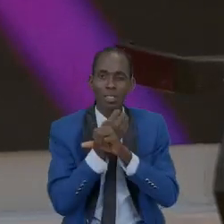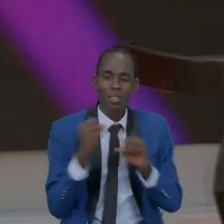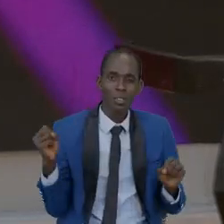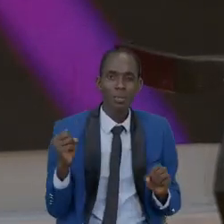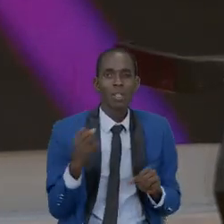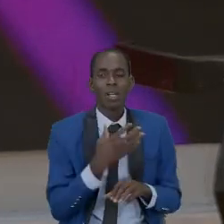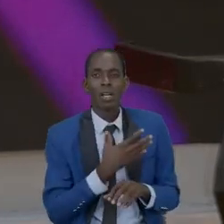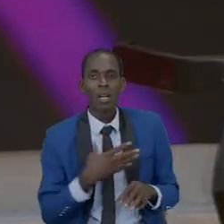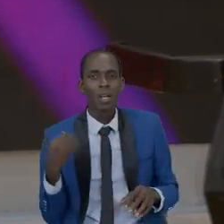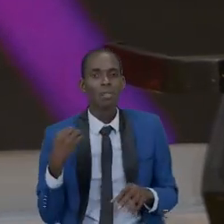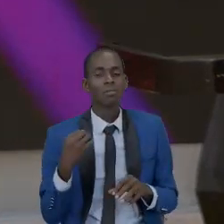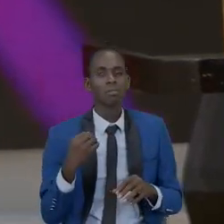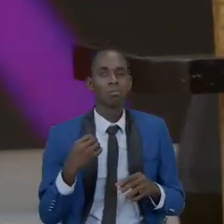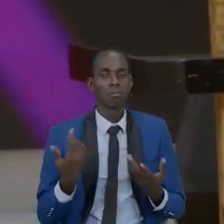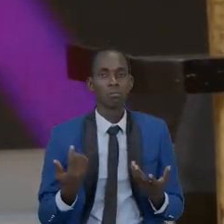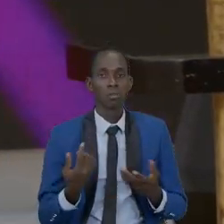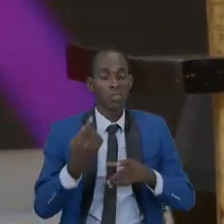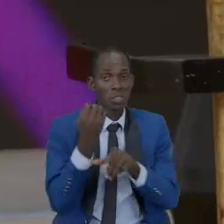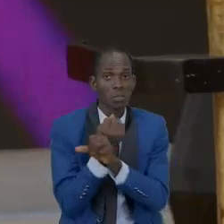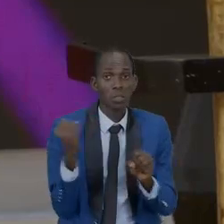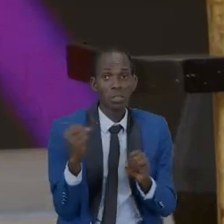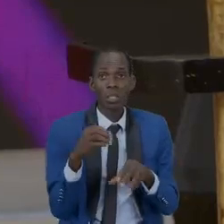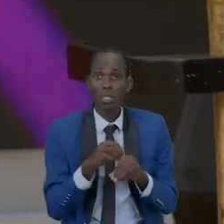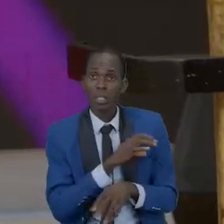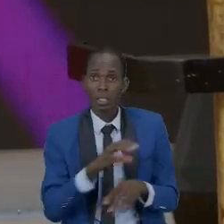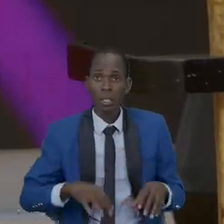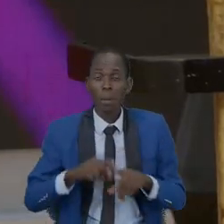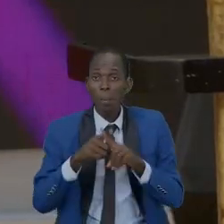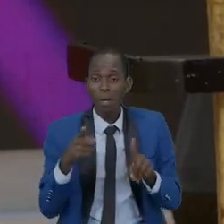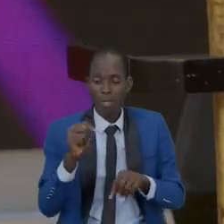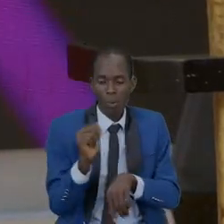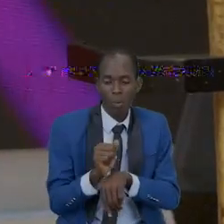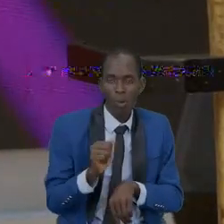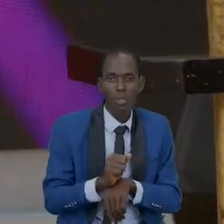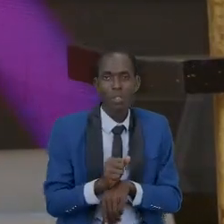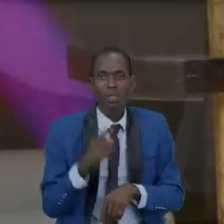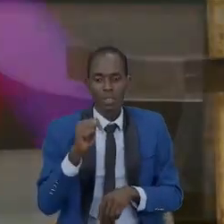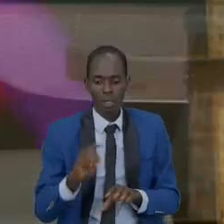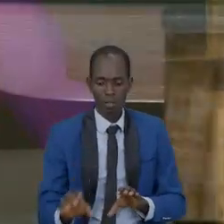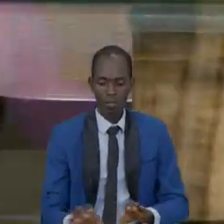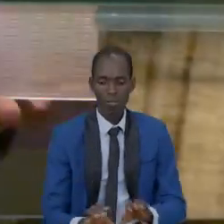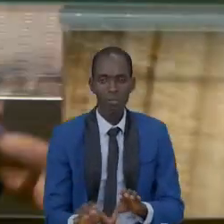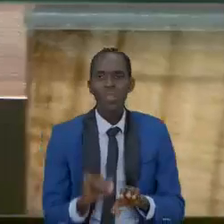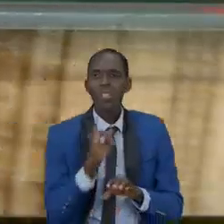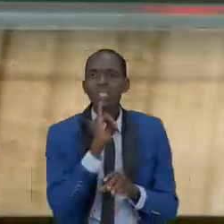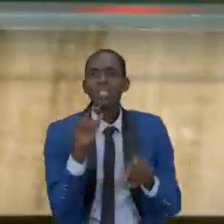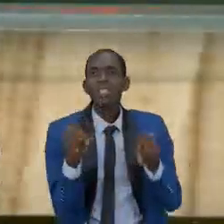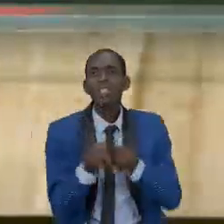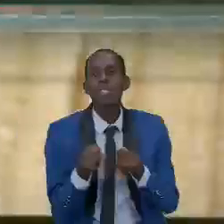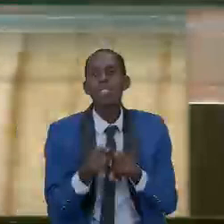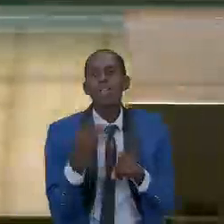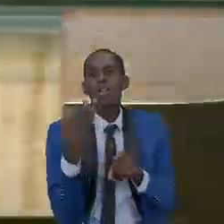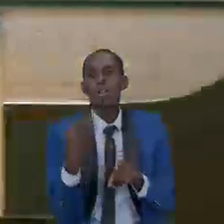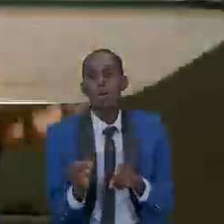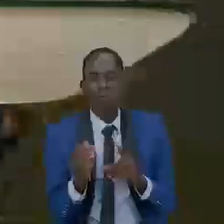the justification by faith in Christ, but their works and their activity is like